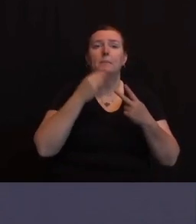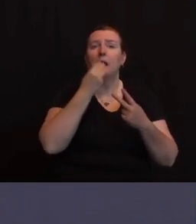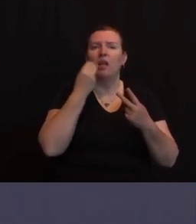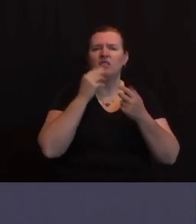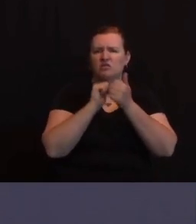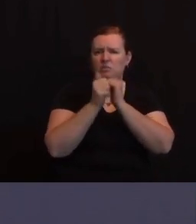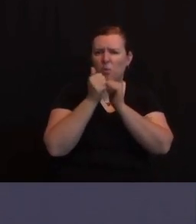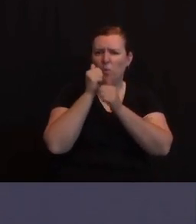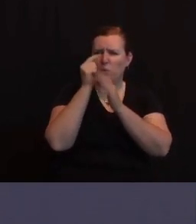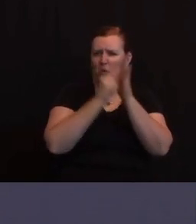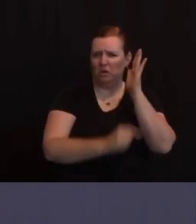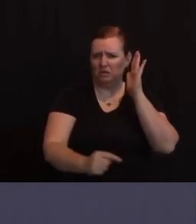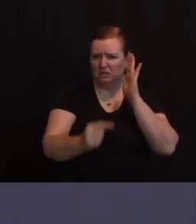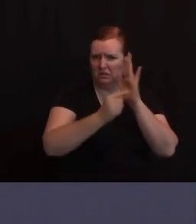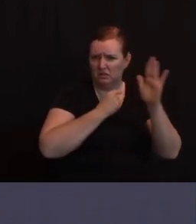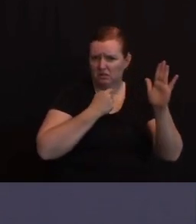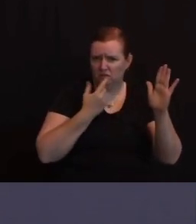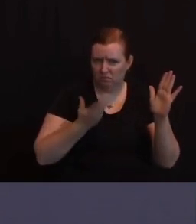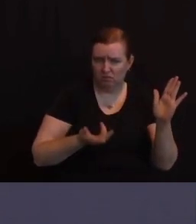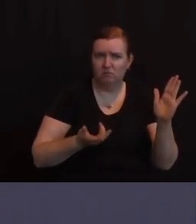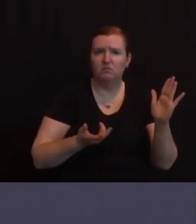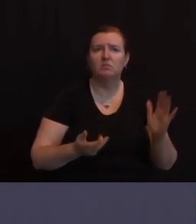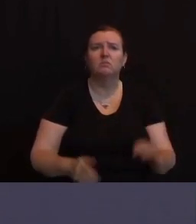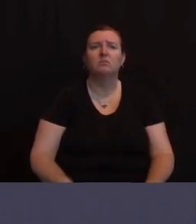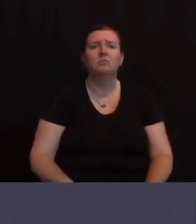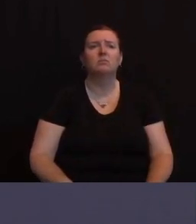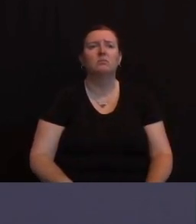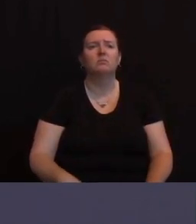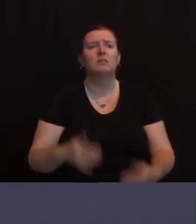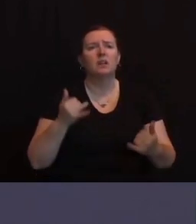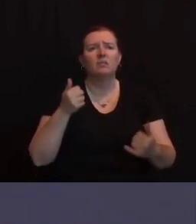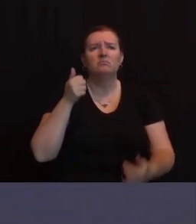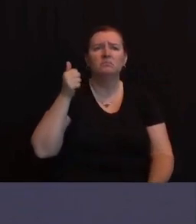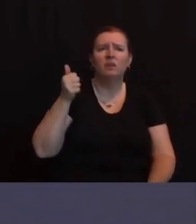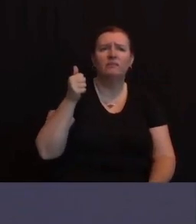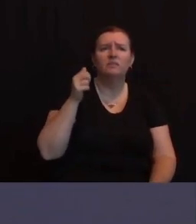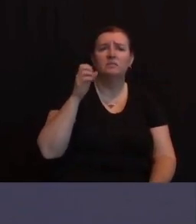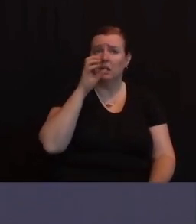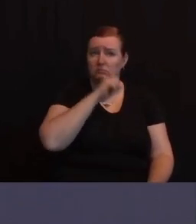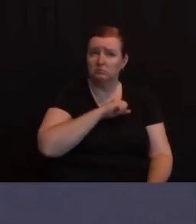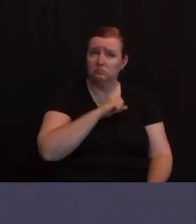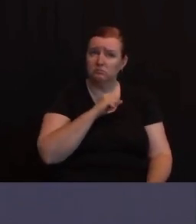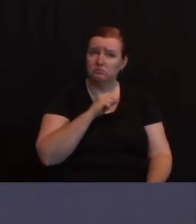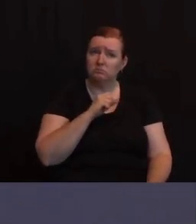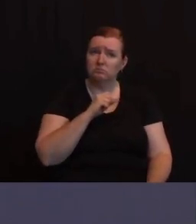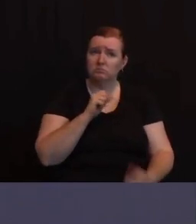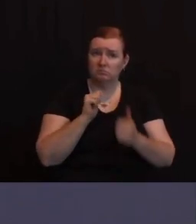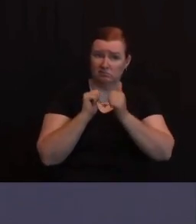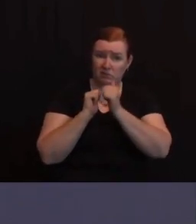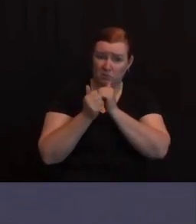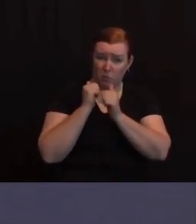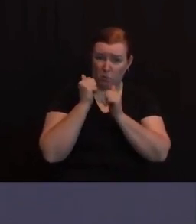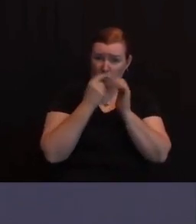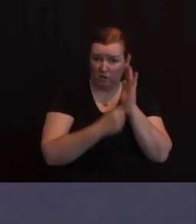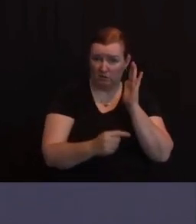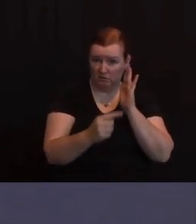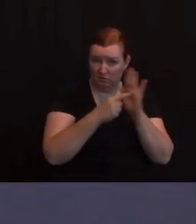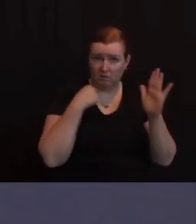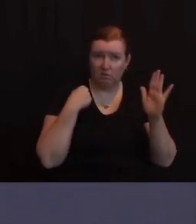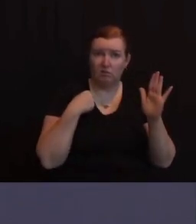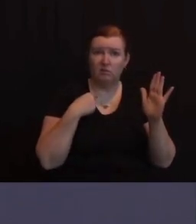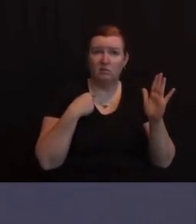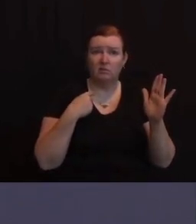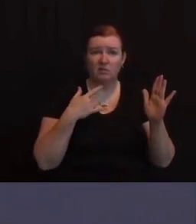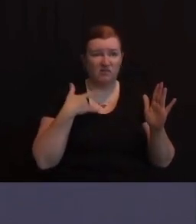canceled all fall sports. If you had to take a guess right now, do you see this trend being duplicated on the high school level here in New Jersey this coming